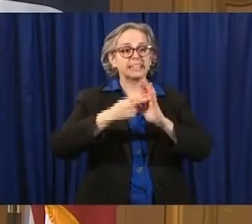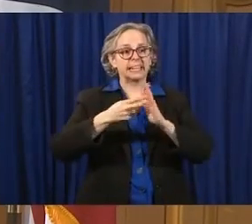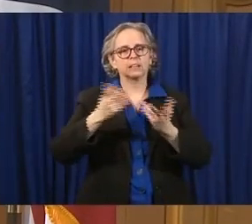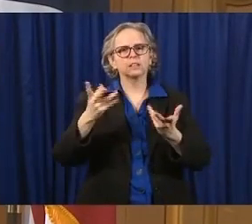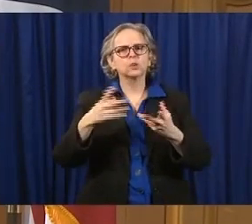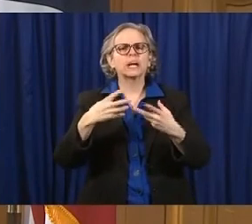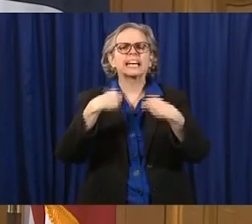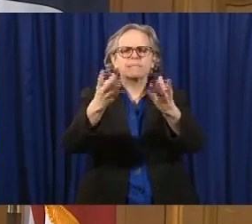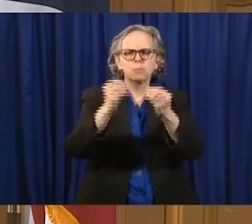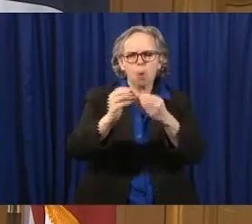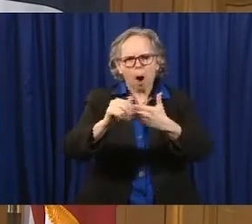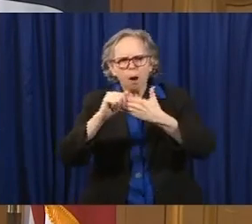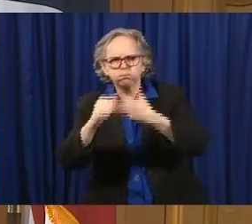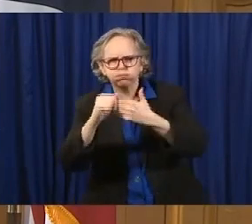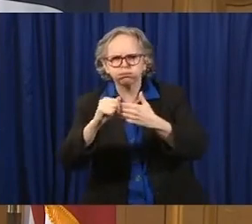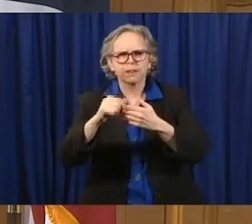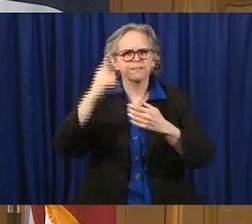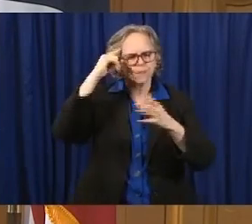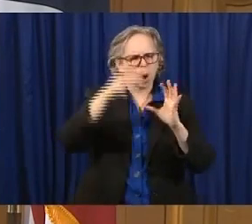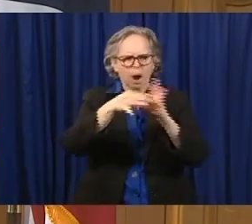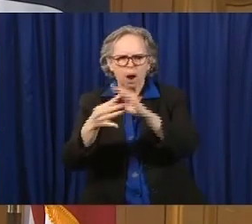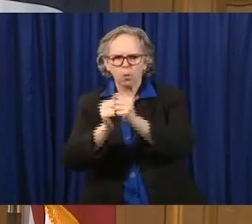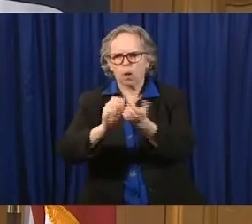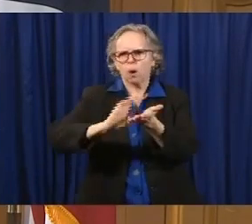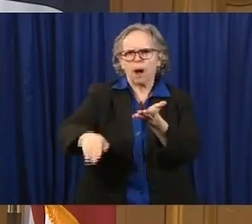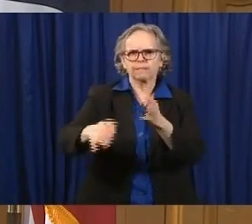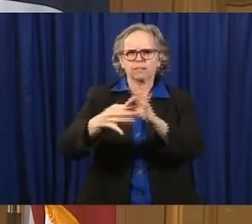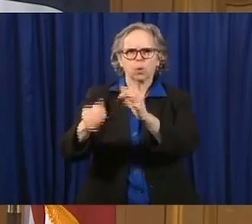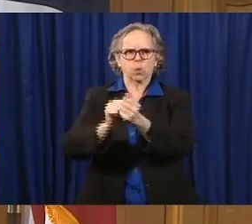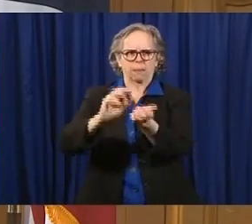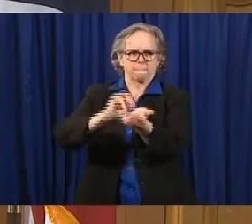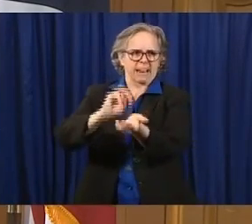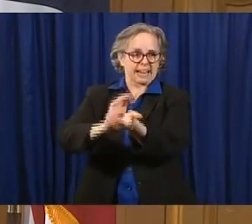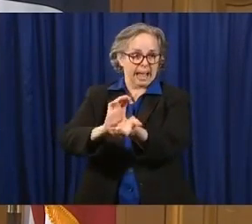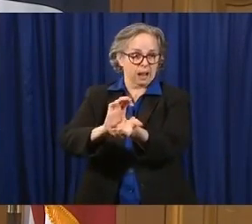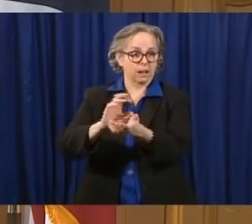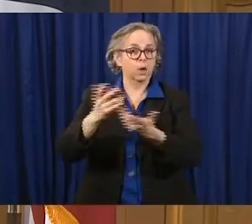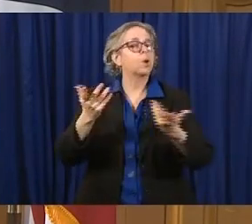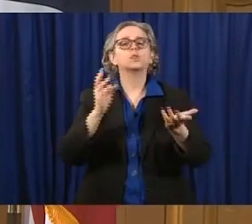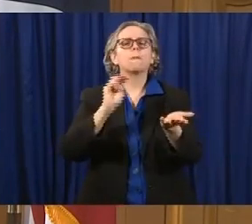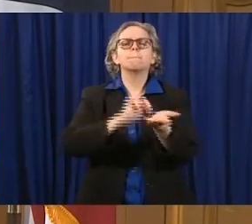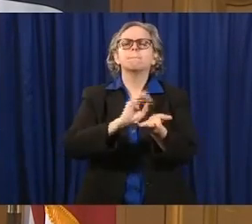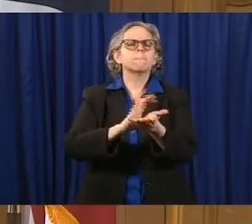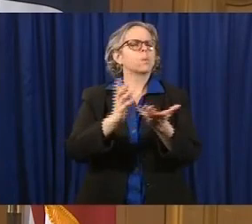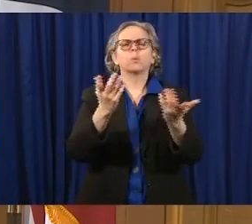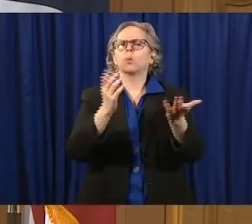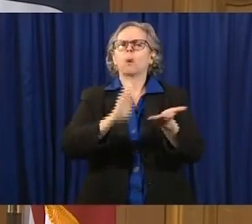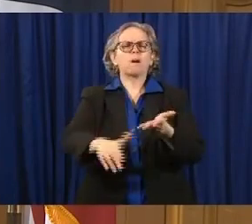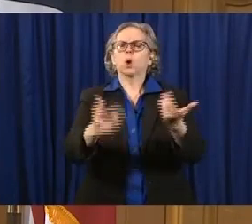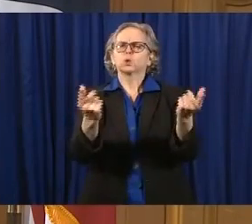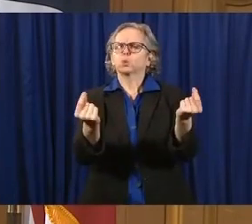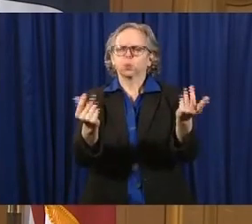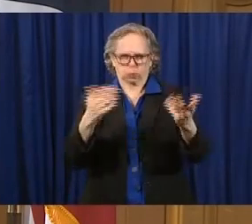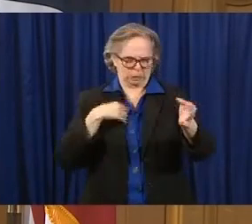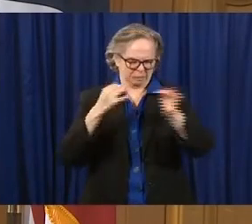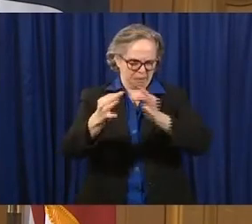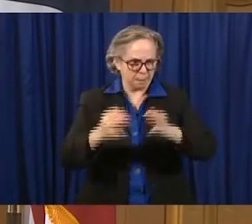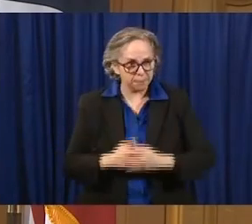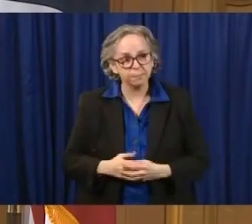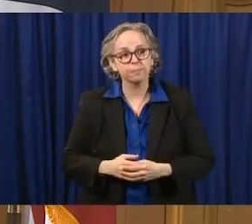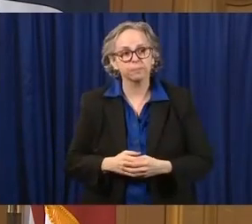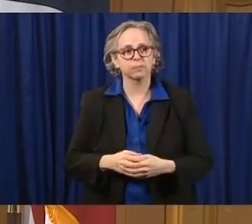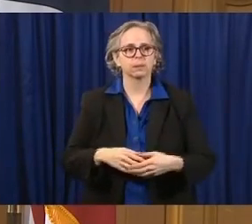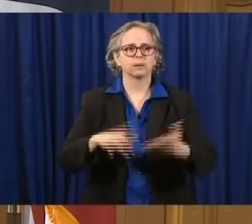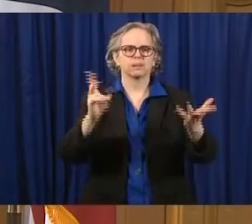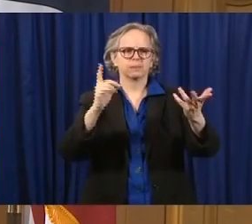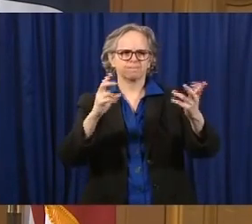crisis. Among other things, this waiver will allow us to do the following. 1, bolster telehealth and